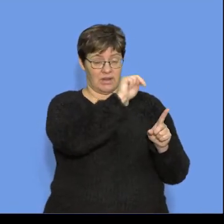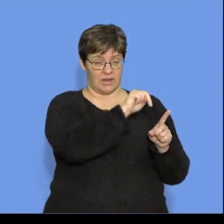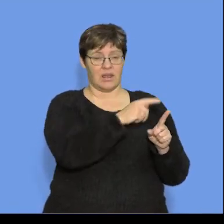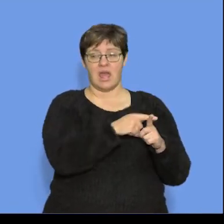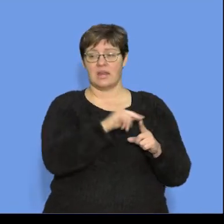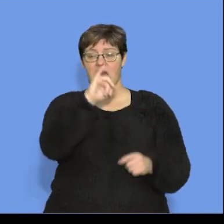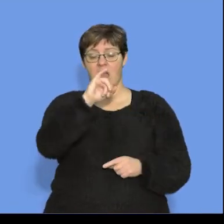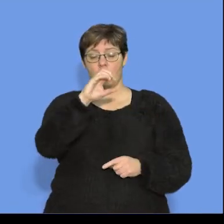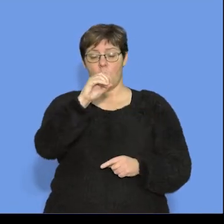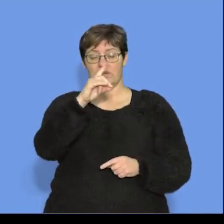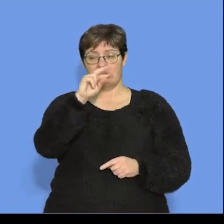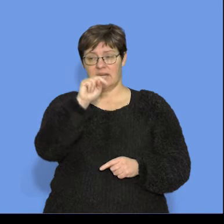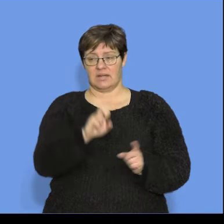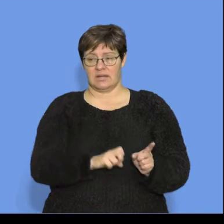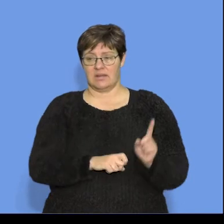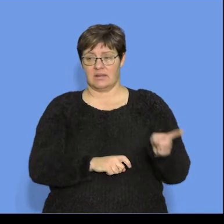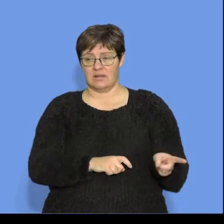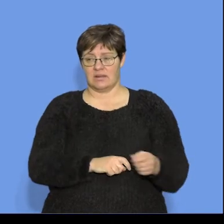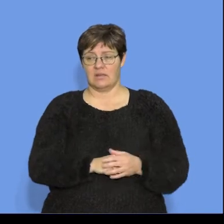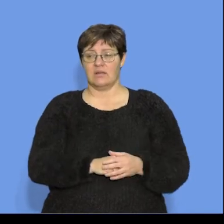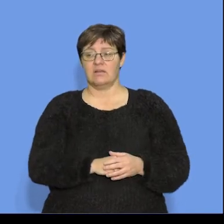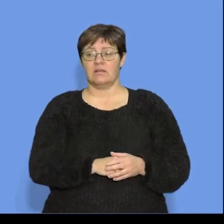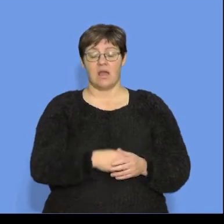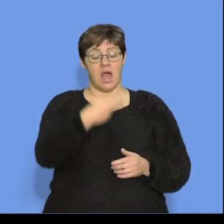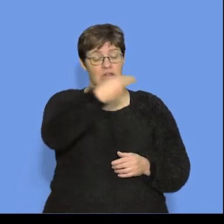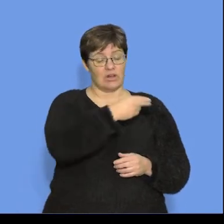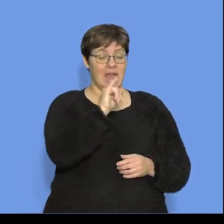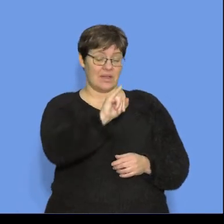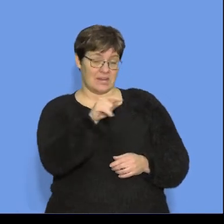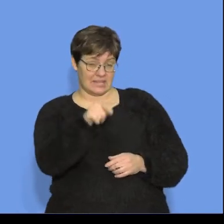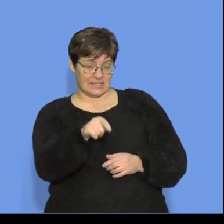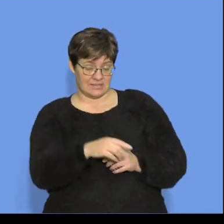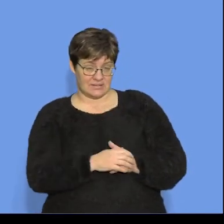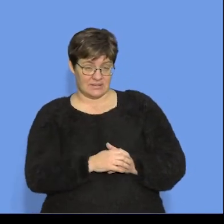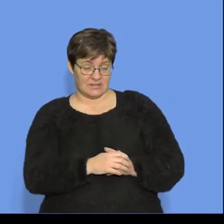iodine, and here we've got hydrogen iodide.